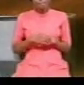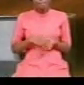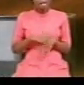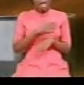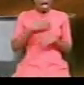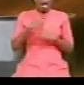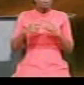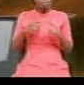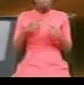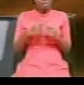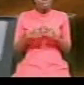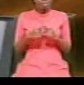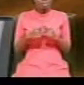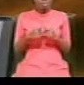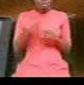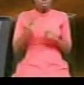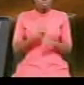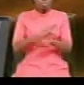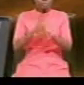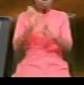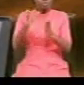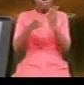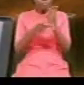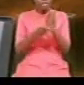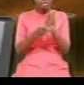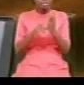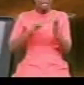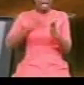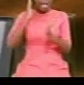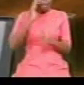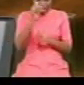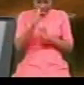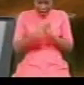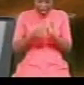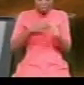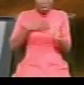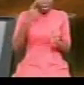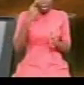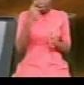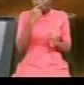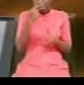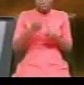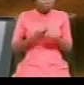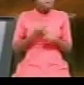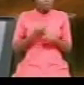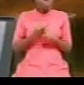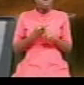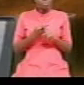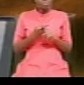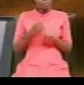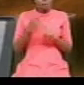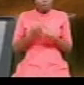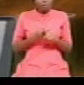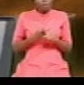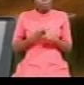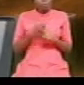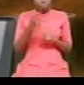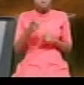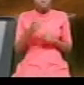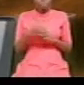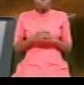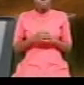And when you spread forth your hand, I will hide my eyes from